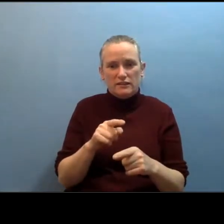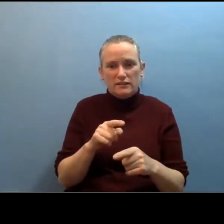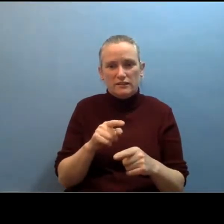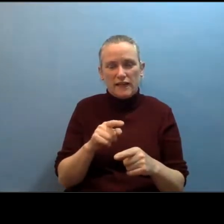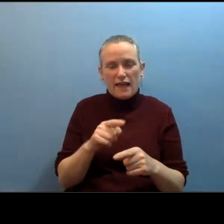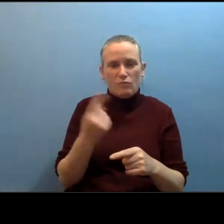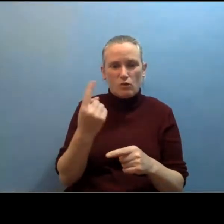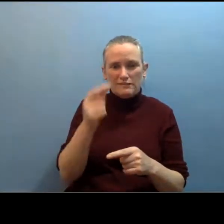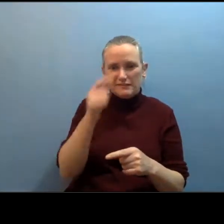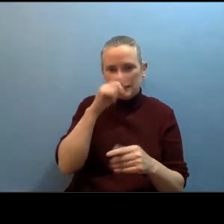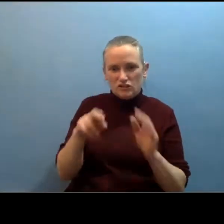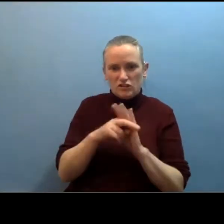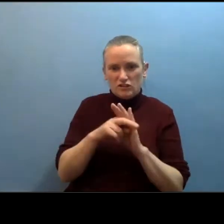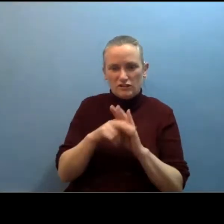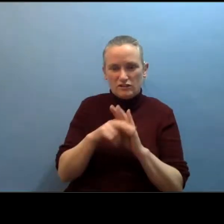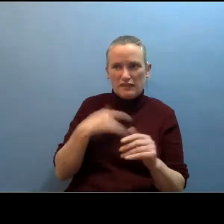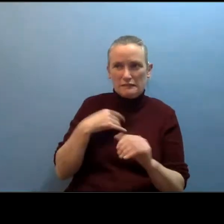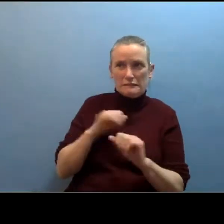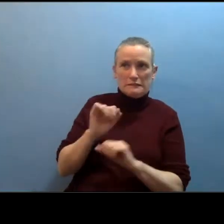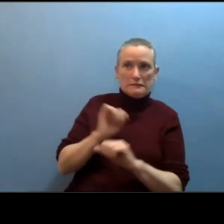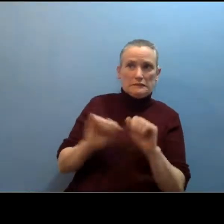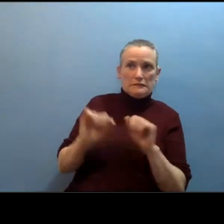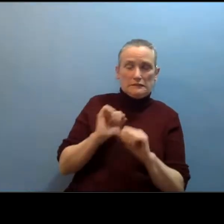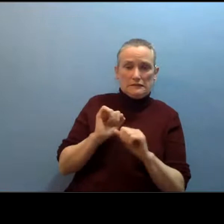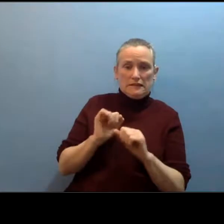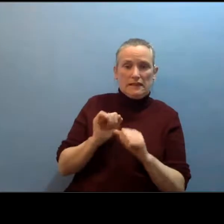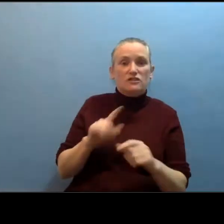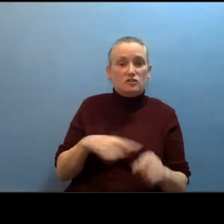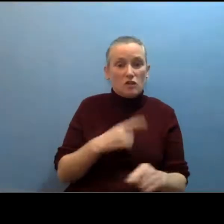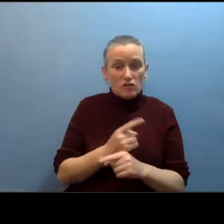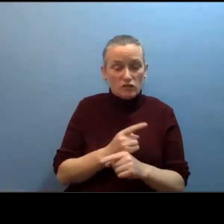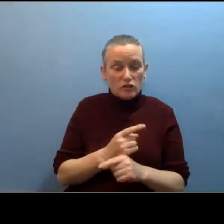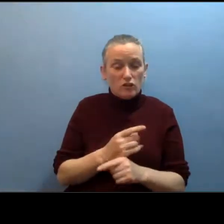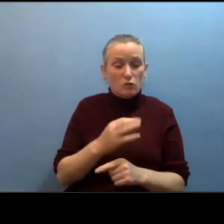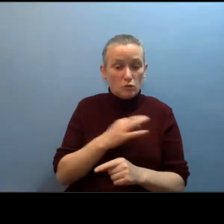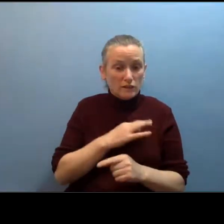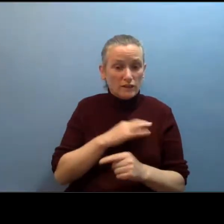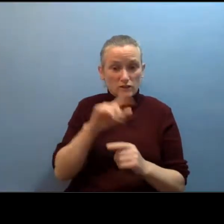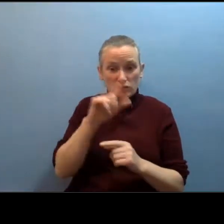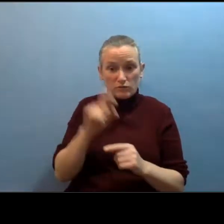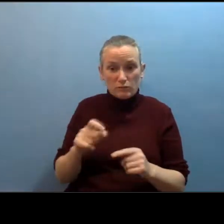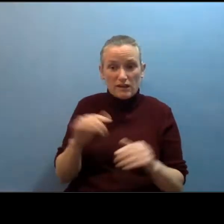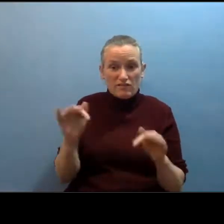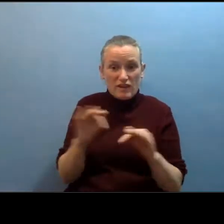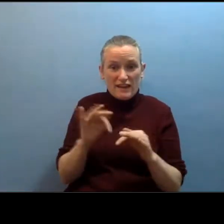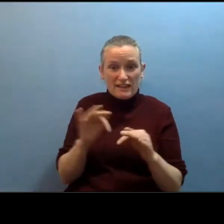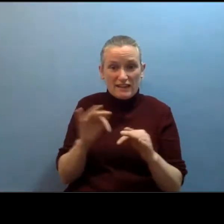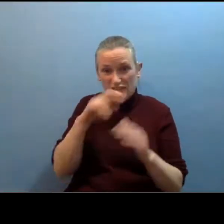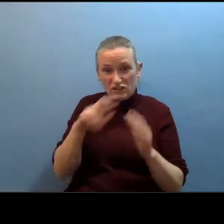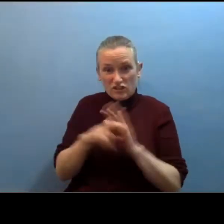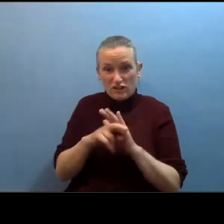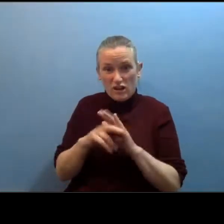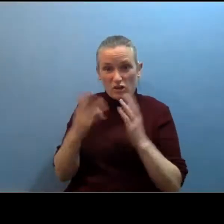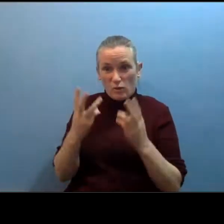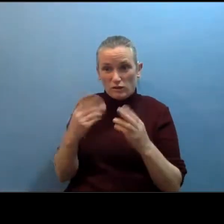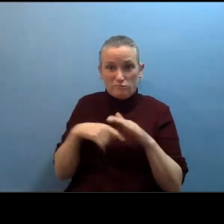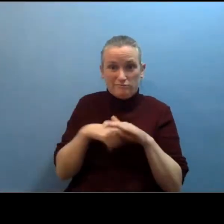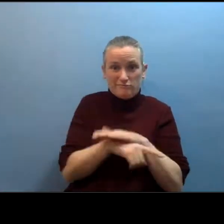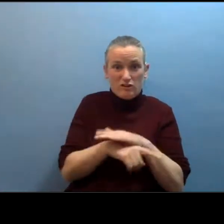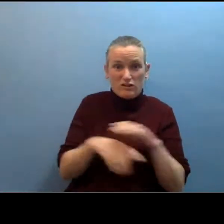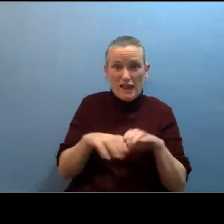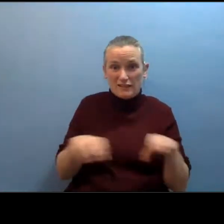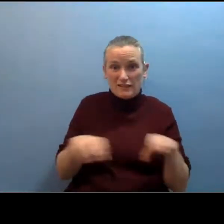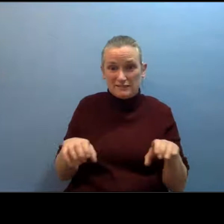teacher. Her daughter is good at the subject, but the teacher's manner frightens her and she wants to avoid her classes. Other students